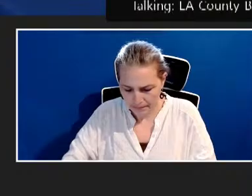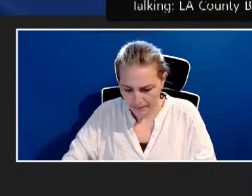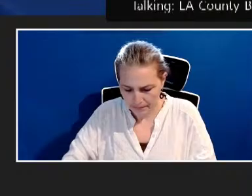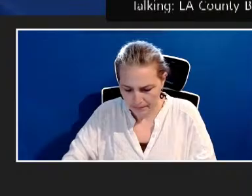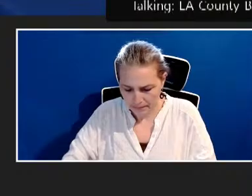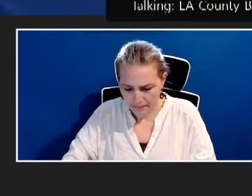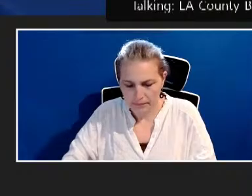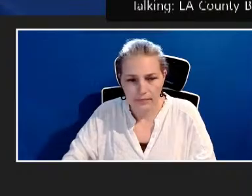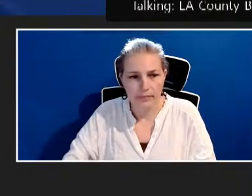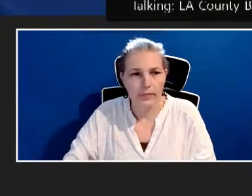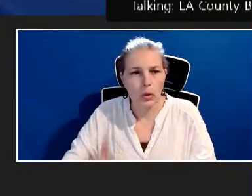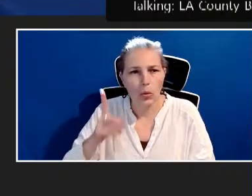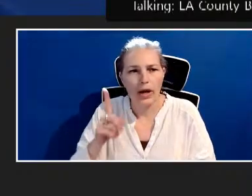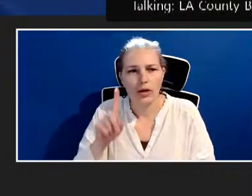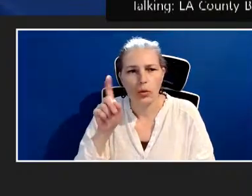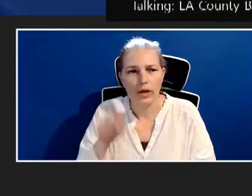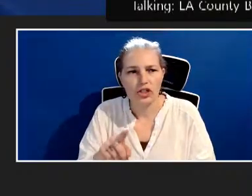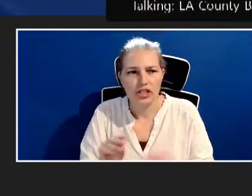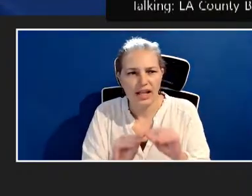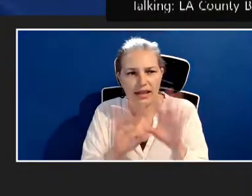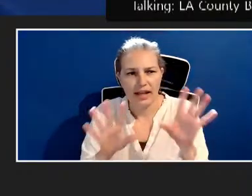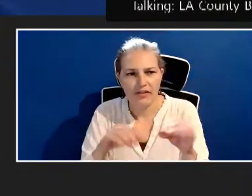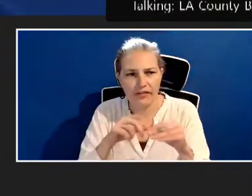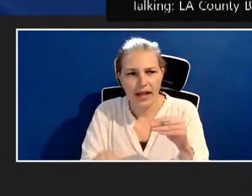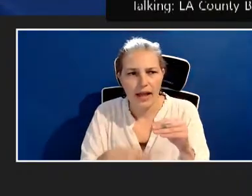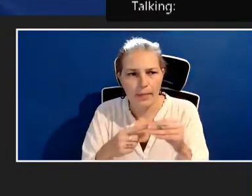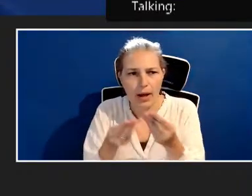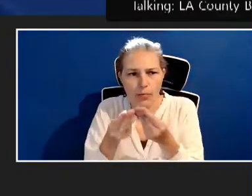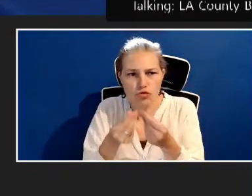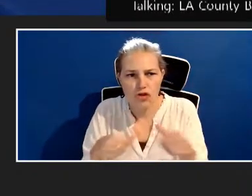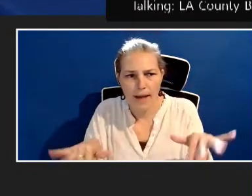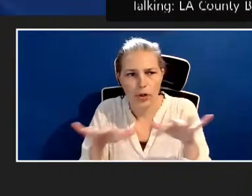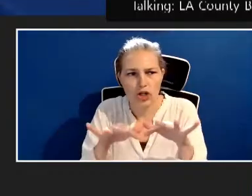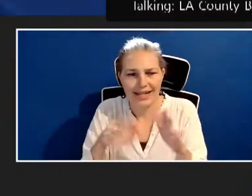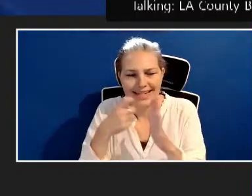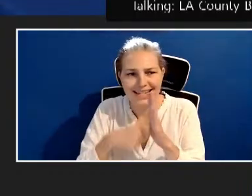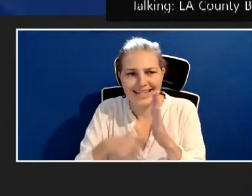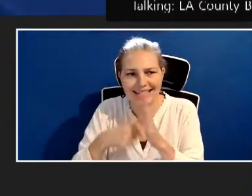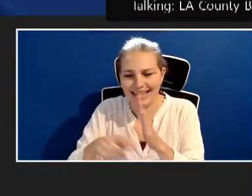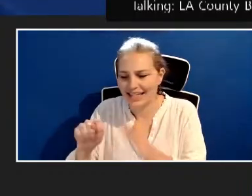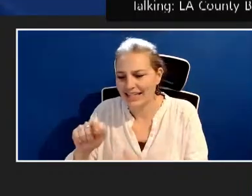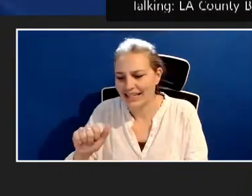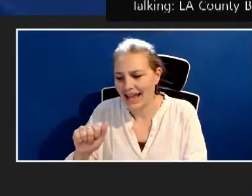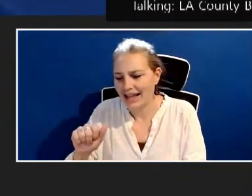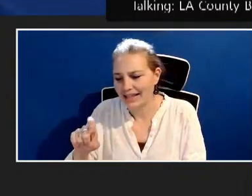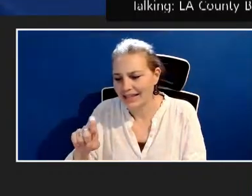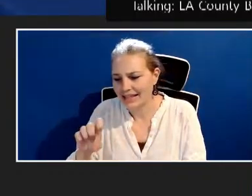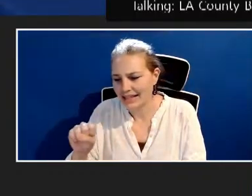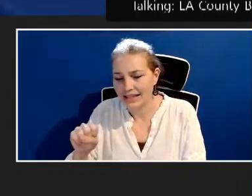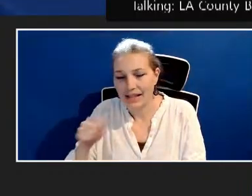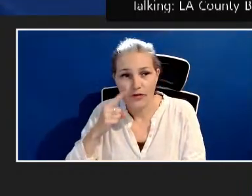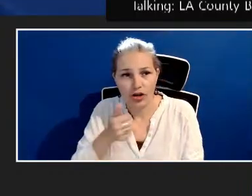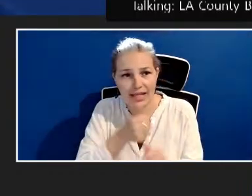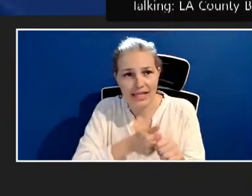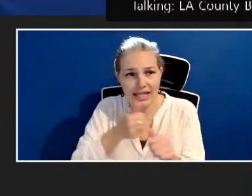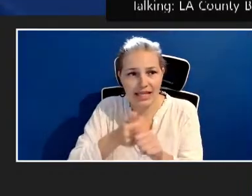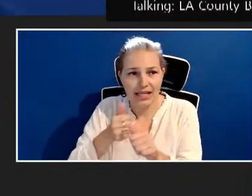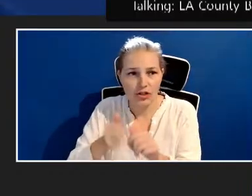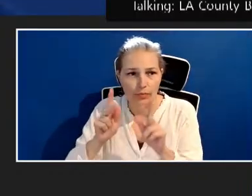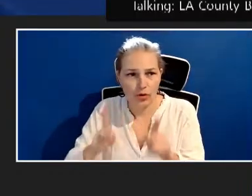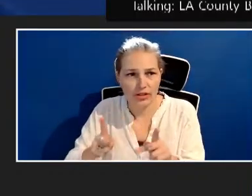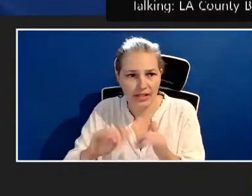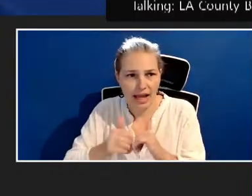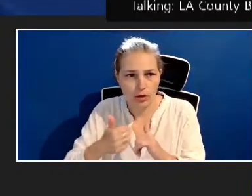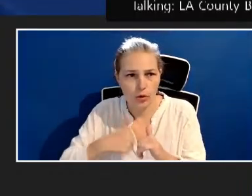And then a clarifying question for property taxes. For each resident, how will we know if our property and street